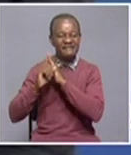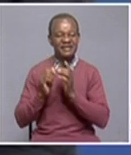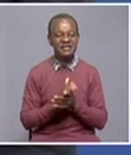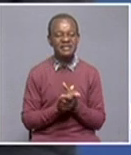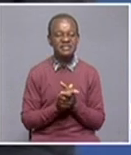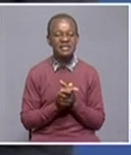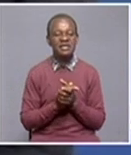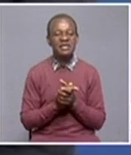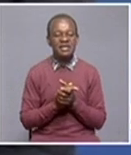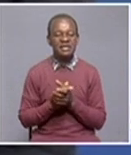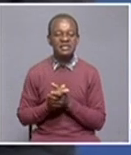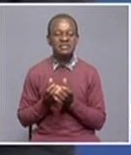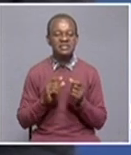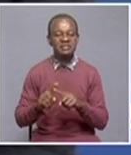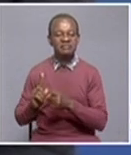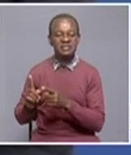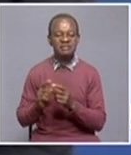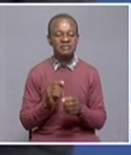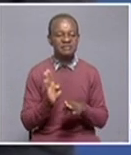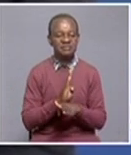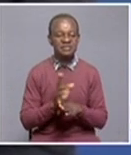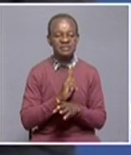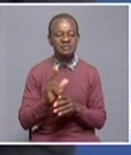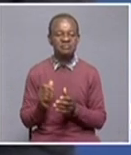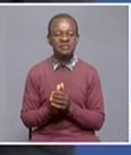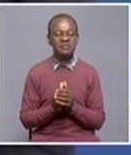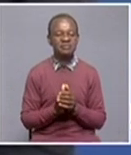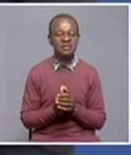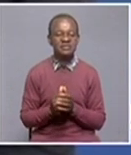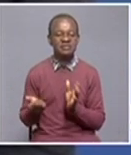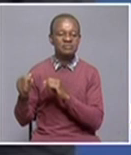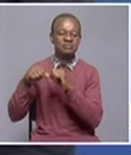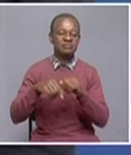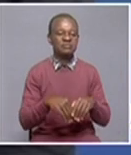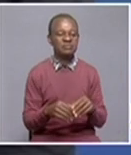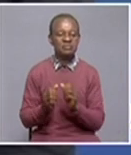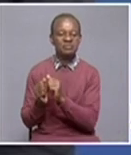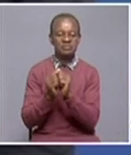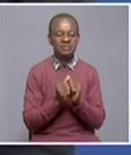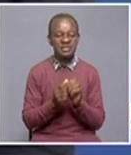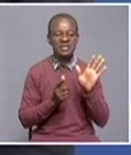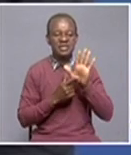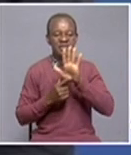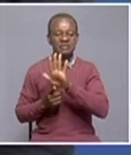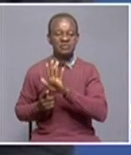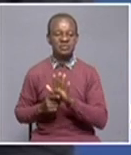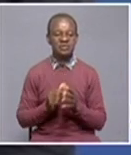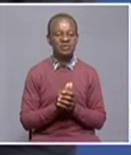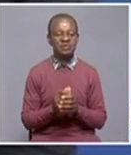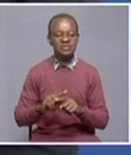value chain exhibit their products and services that they're offering, to the Namibian, community as a